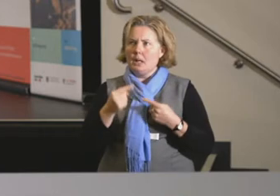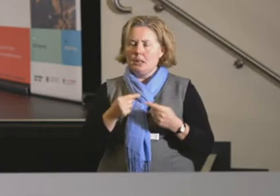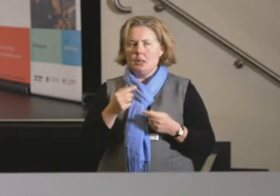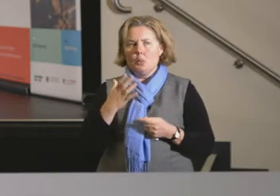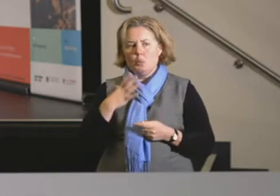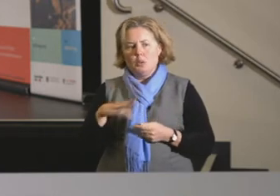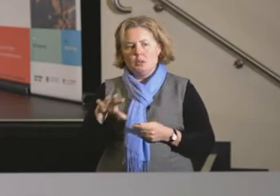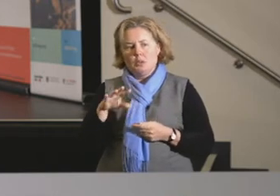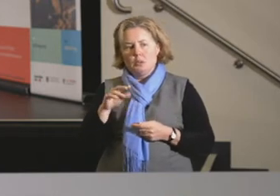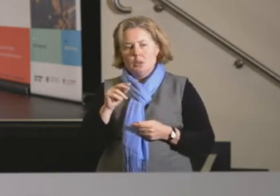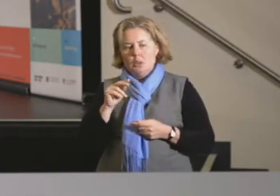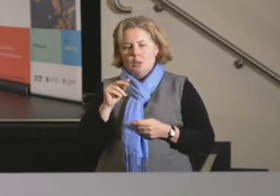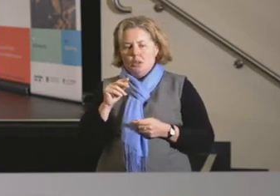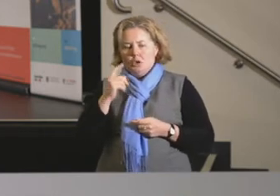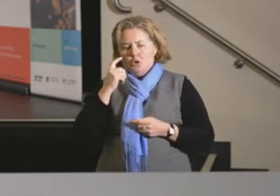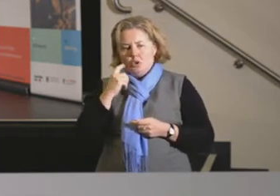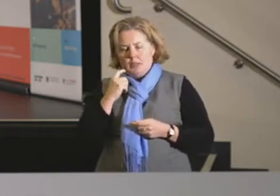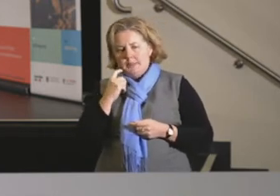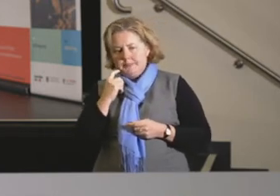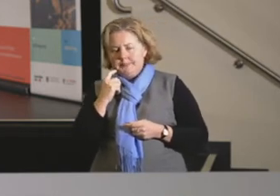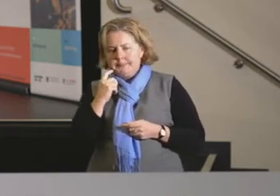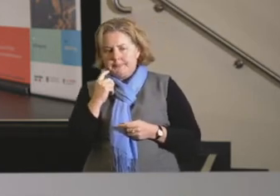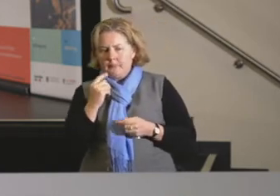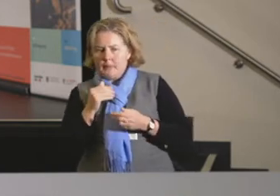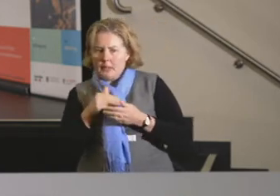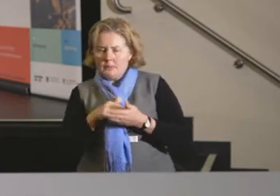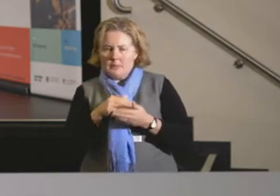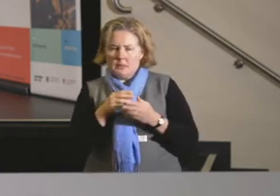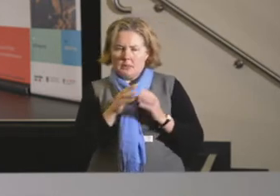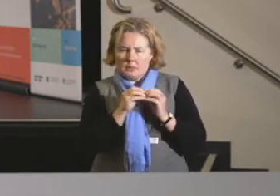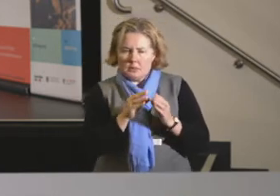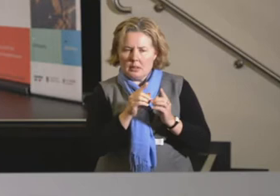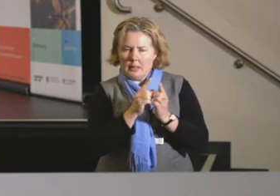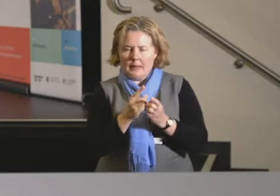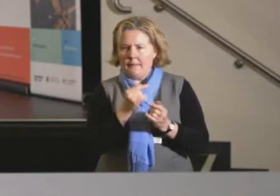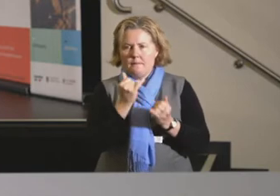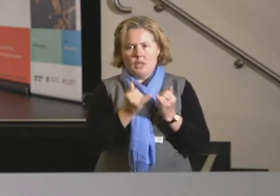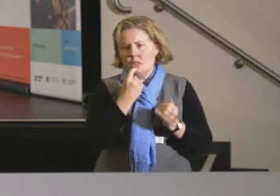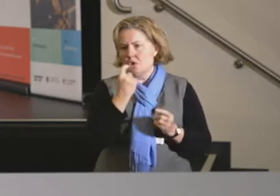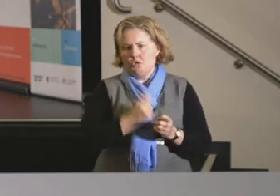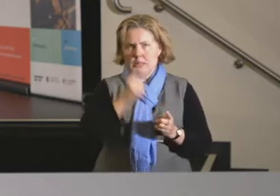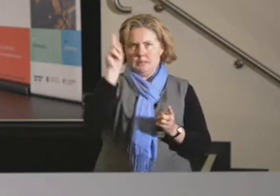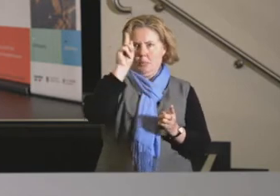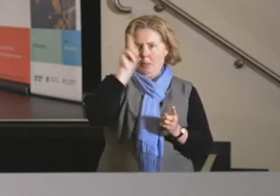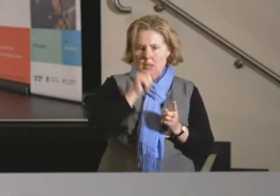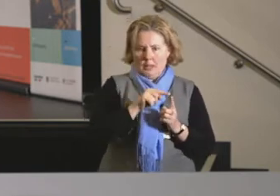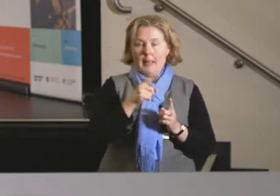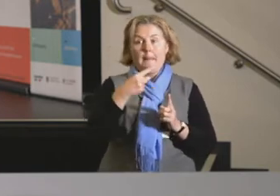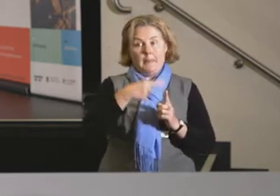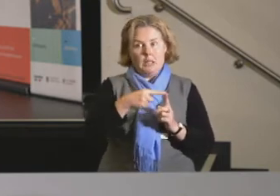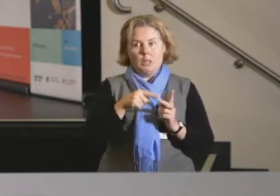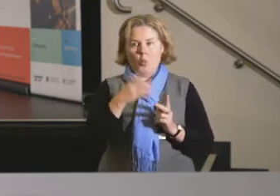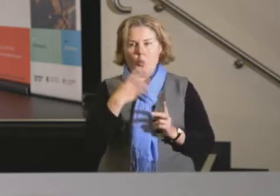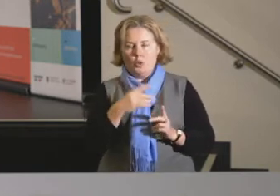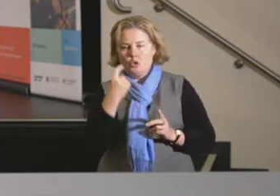addressing things that are acute while also trying to make effect change, bigger change over time. So what I mean by that, we know that